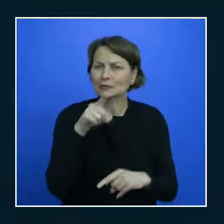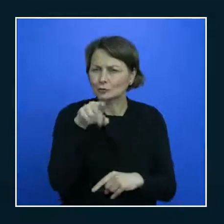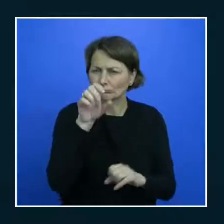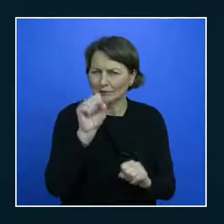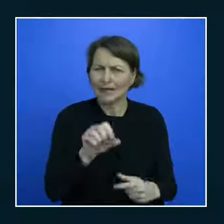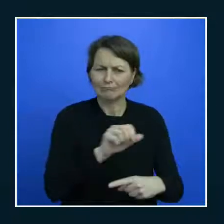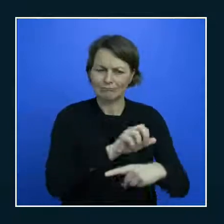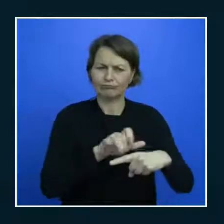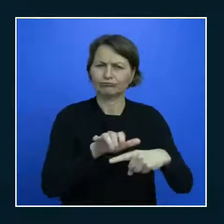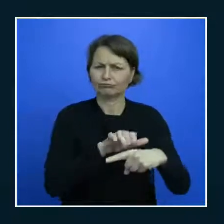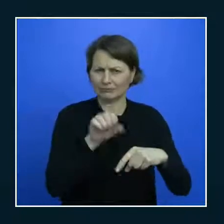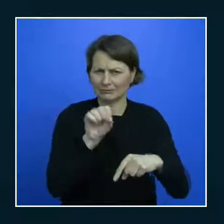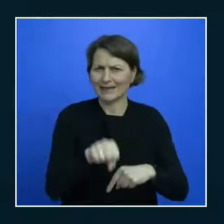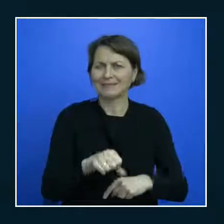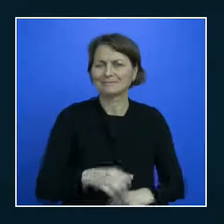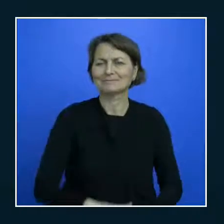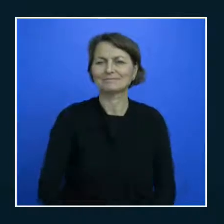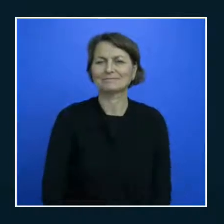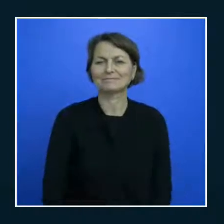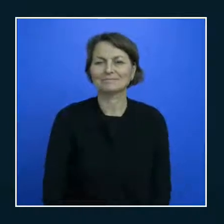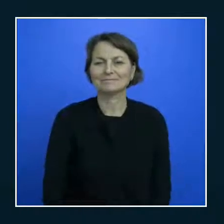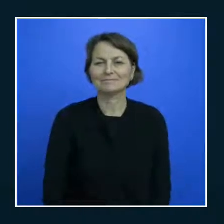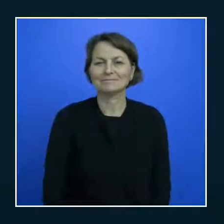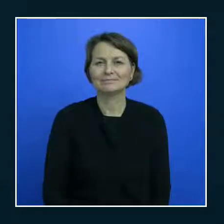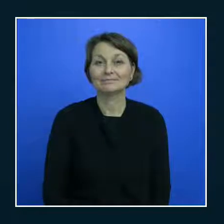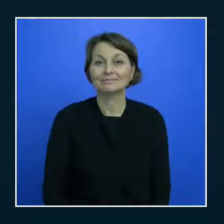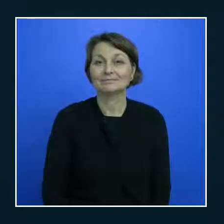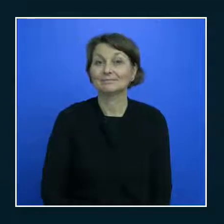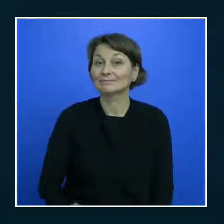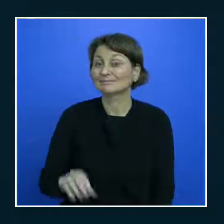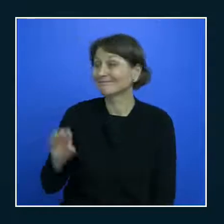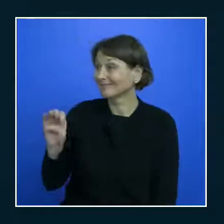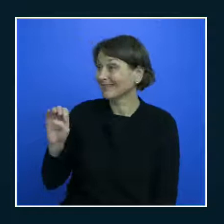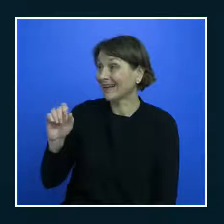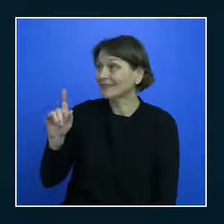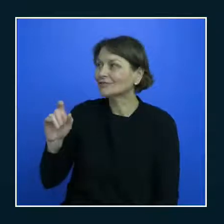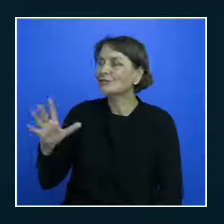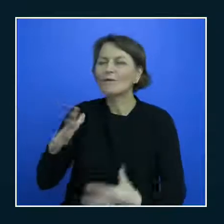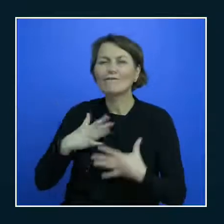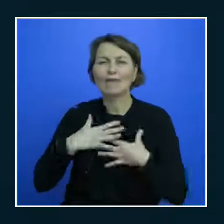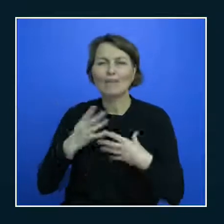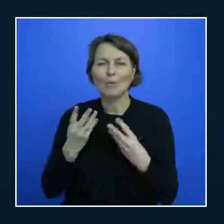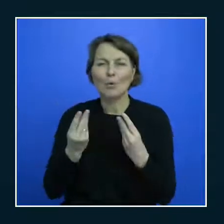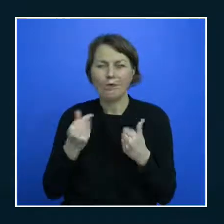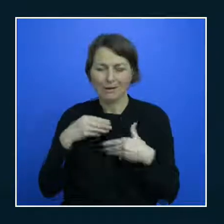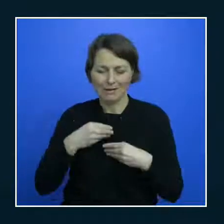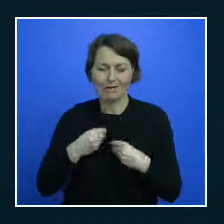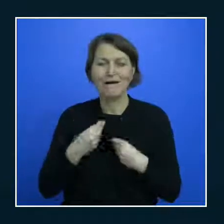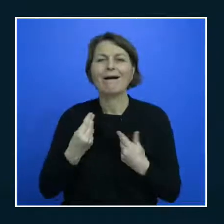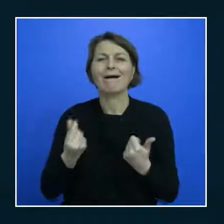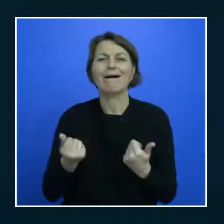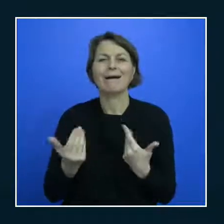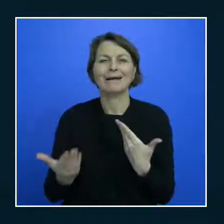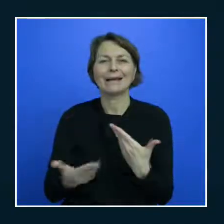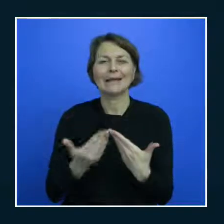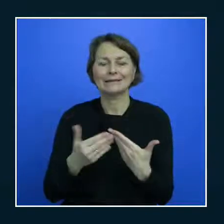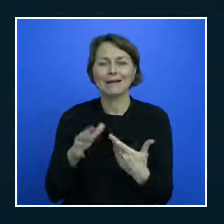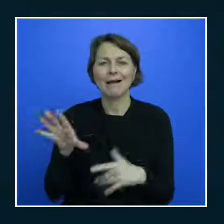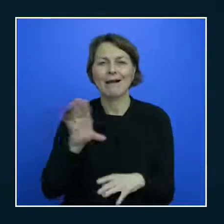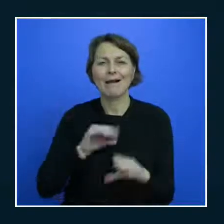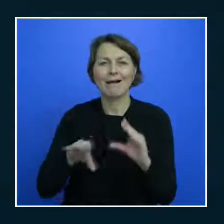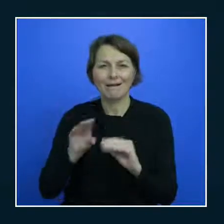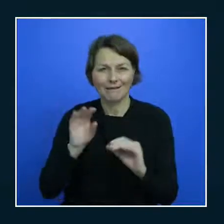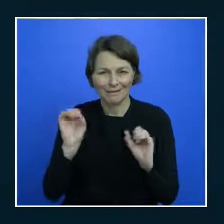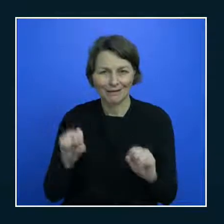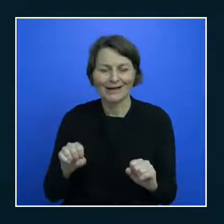It's making it more intuitive. So So it's easier